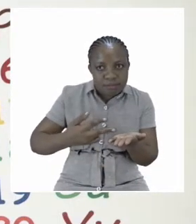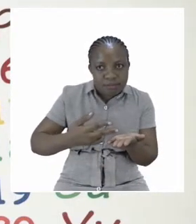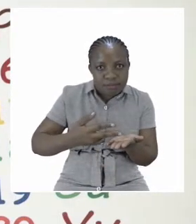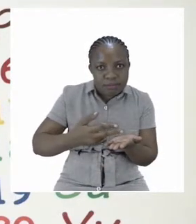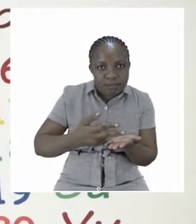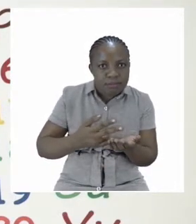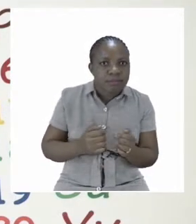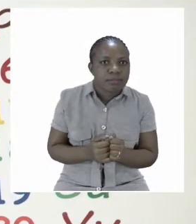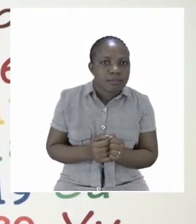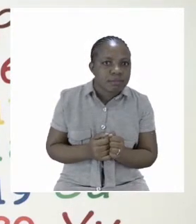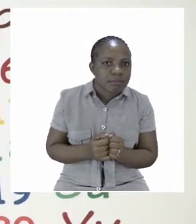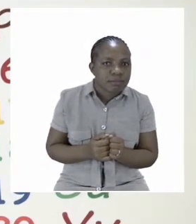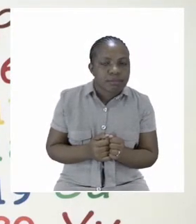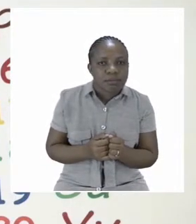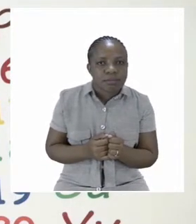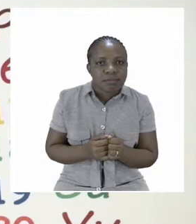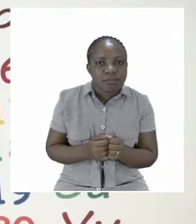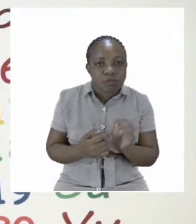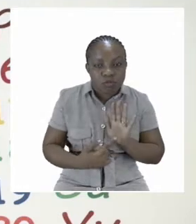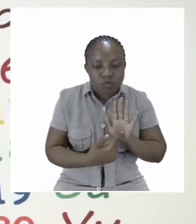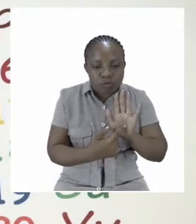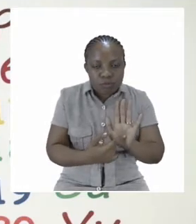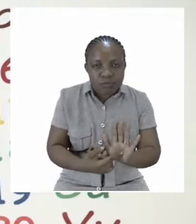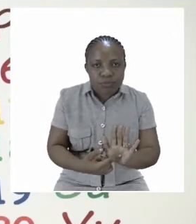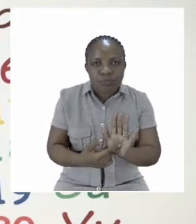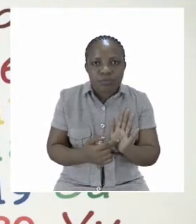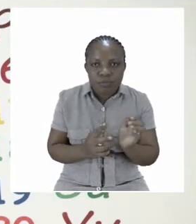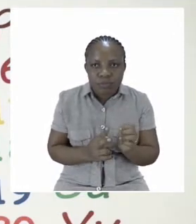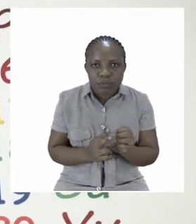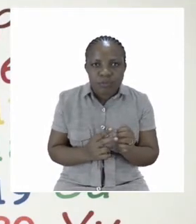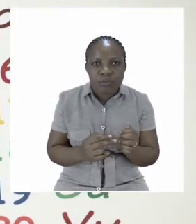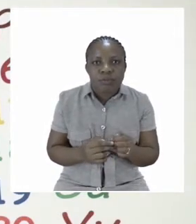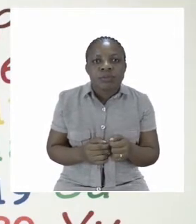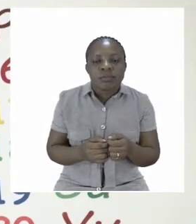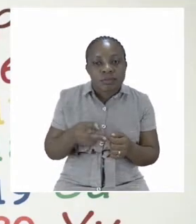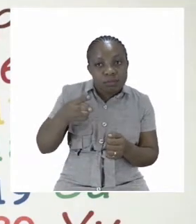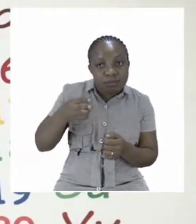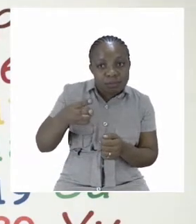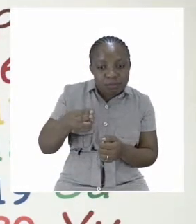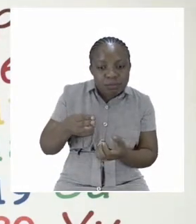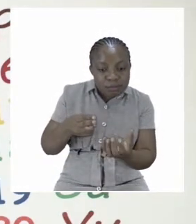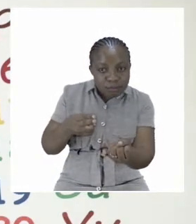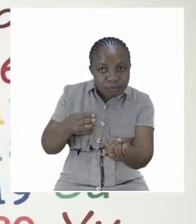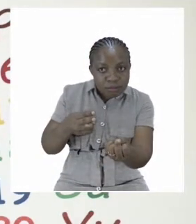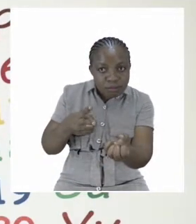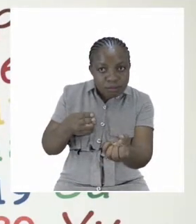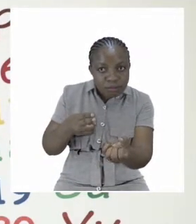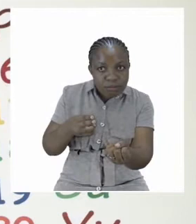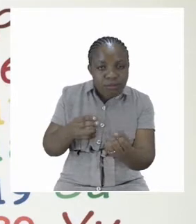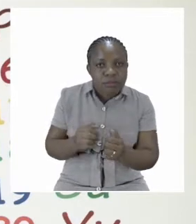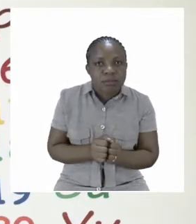man in the picture. So you are going to take a pair of scissors and you're not going to use